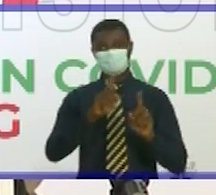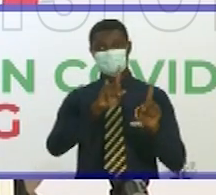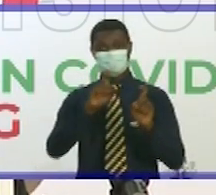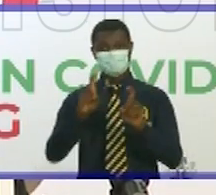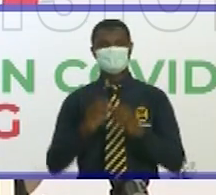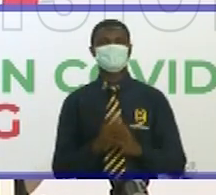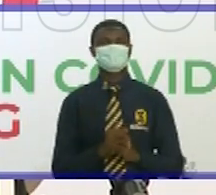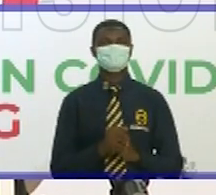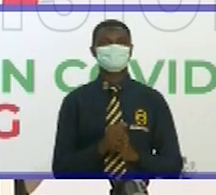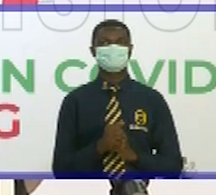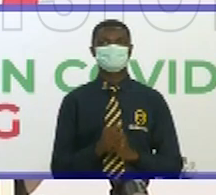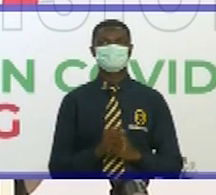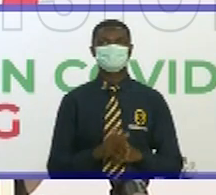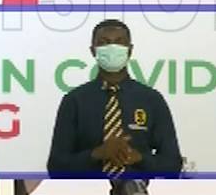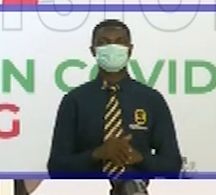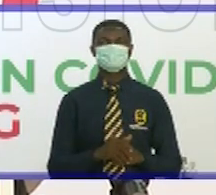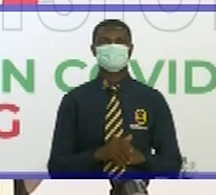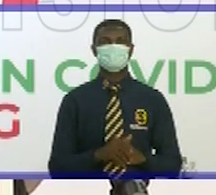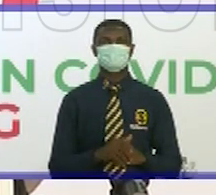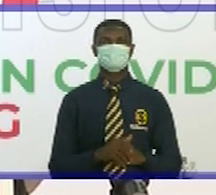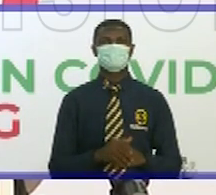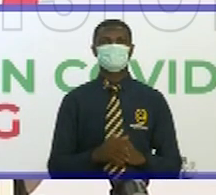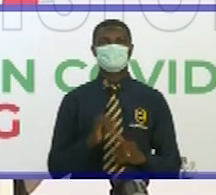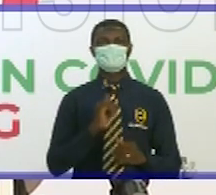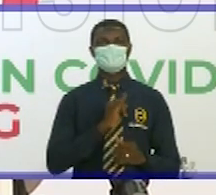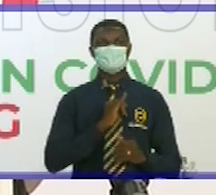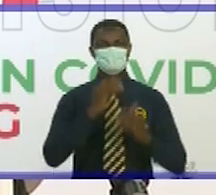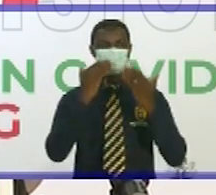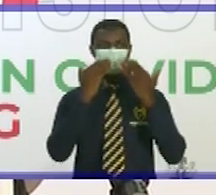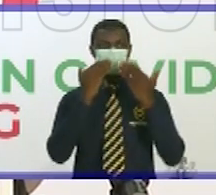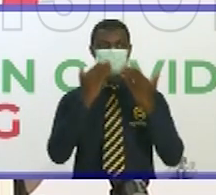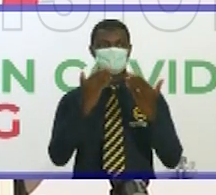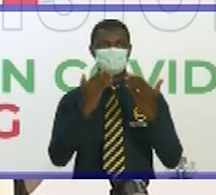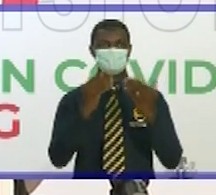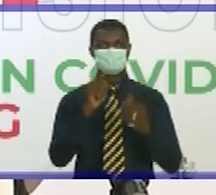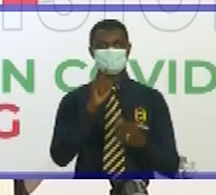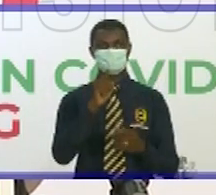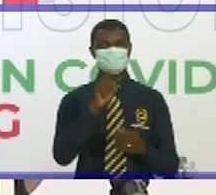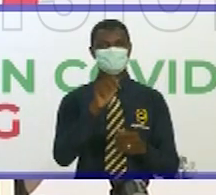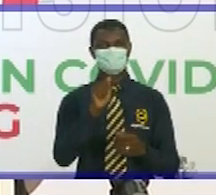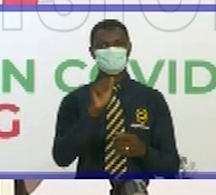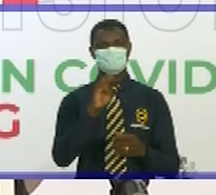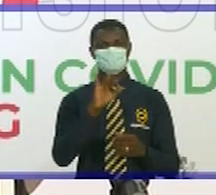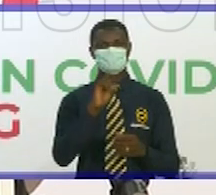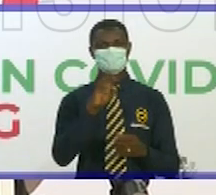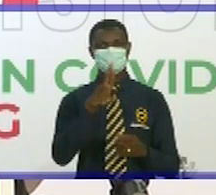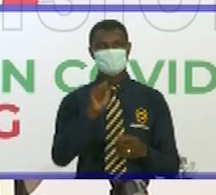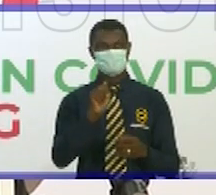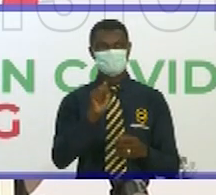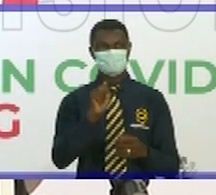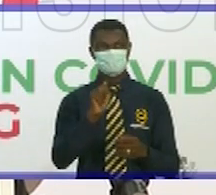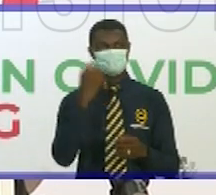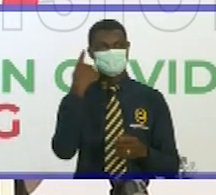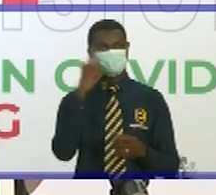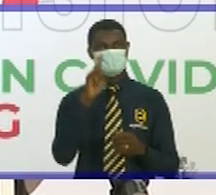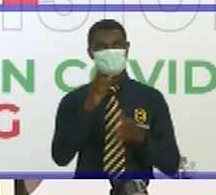part of the queries. Mo dupe lowo arabinrin Abiodun Popoola